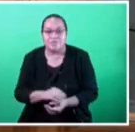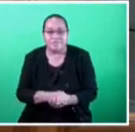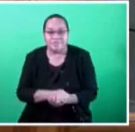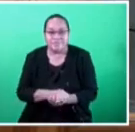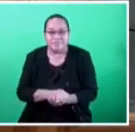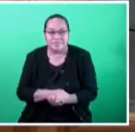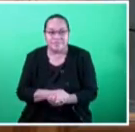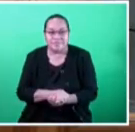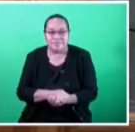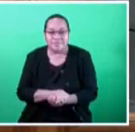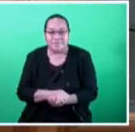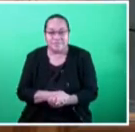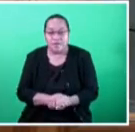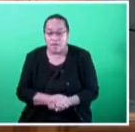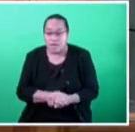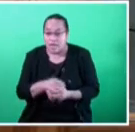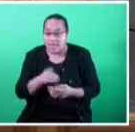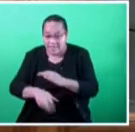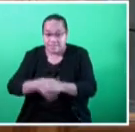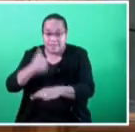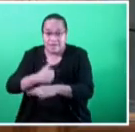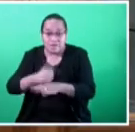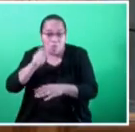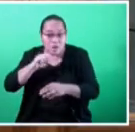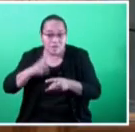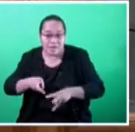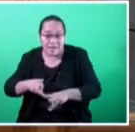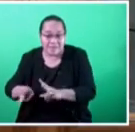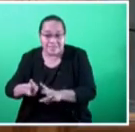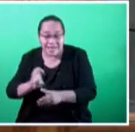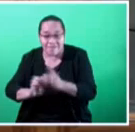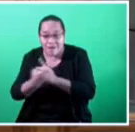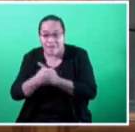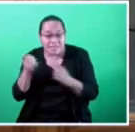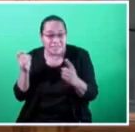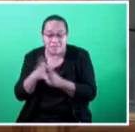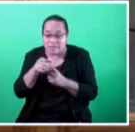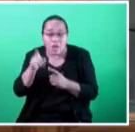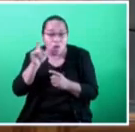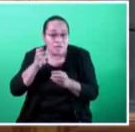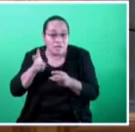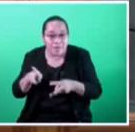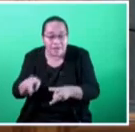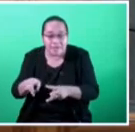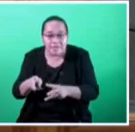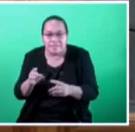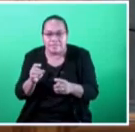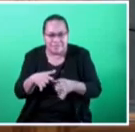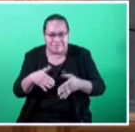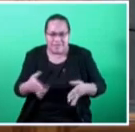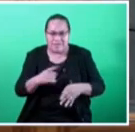Honourable Speaker, the establishment of Ministry of Waterways and Environment, specifically Department of Waterways, particularly in an